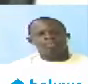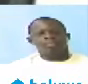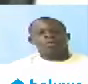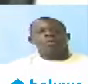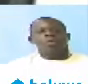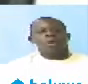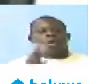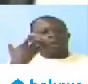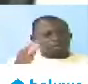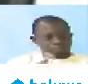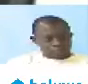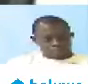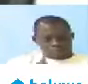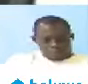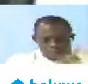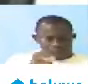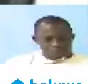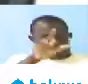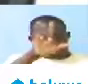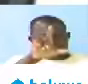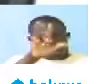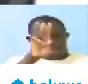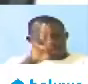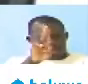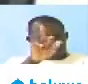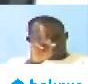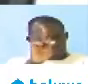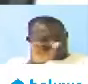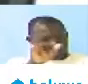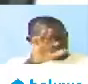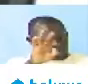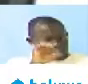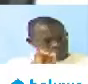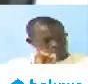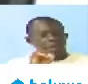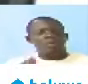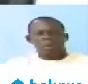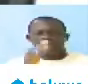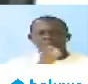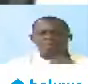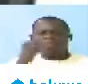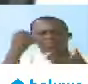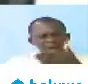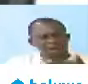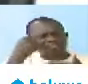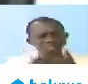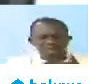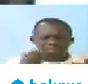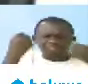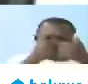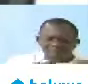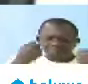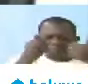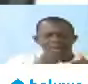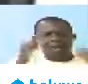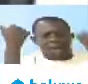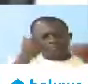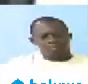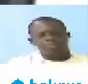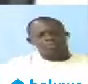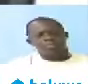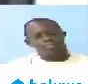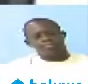When we were at Lukato, so we were fighting. So at